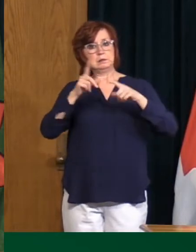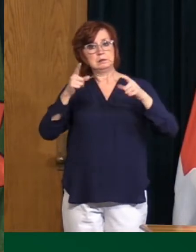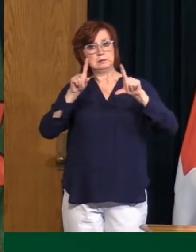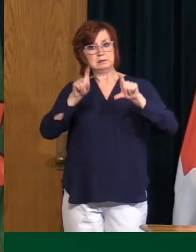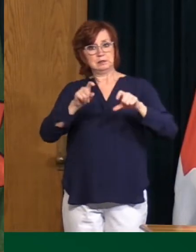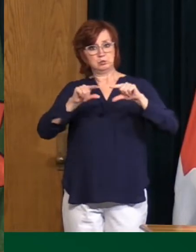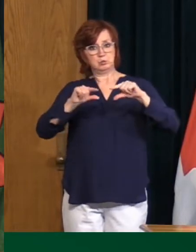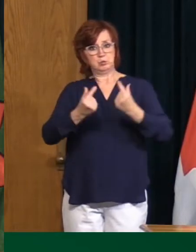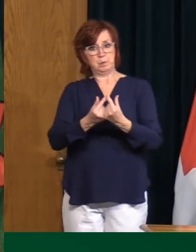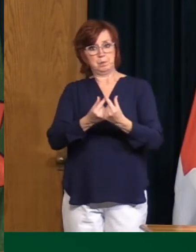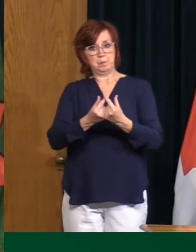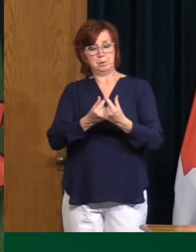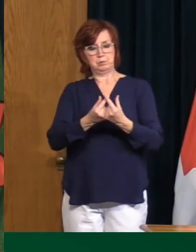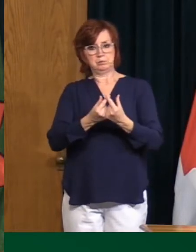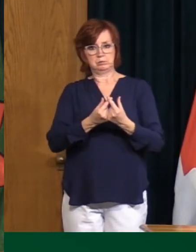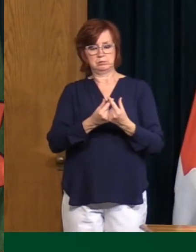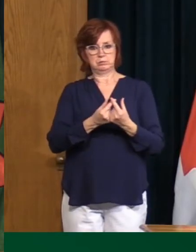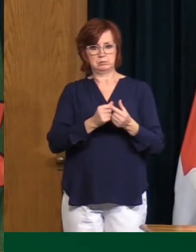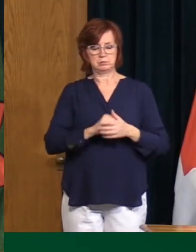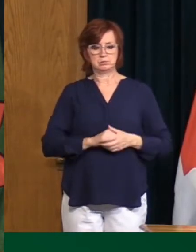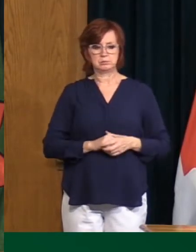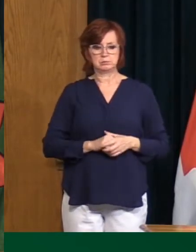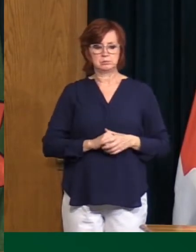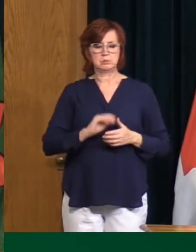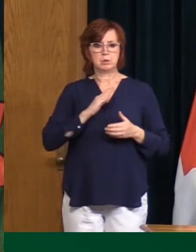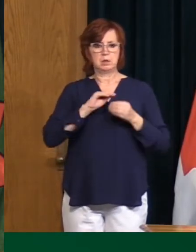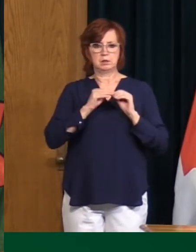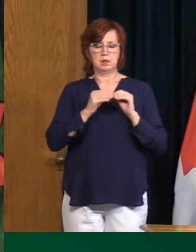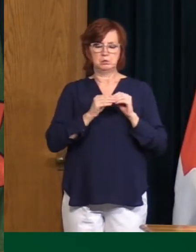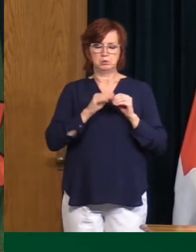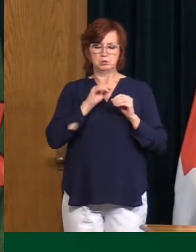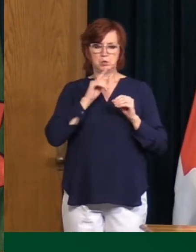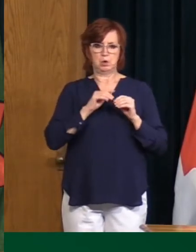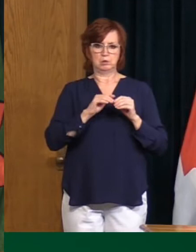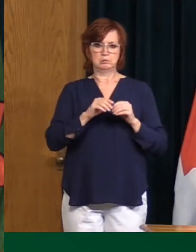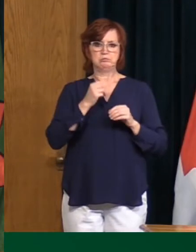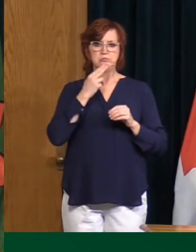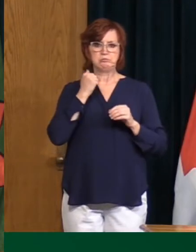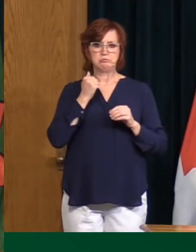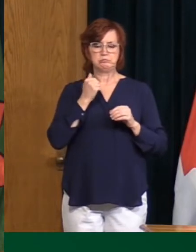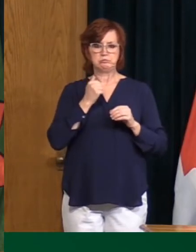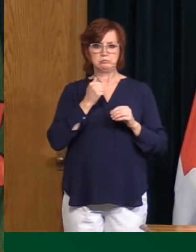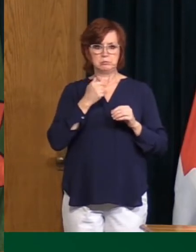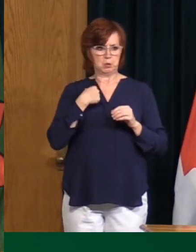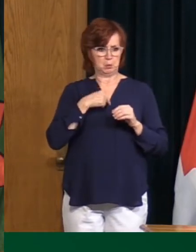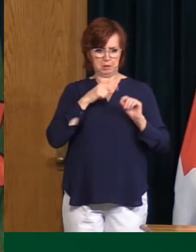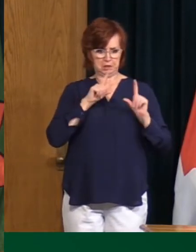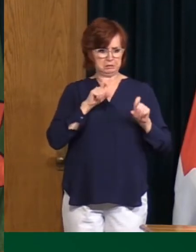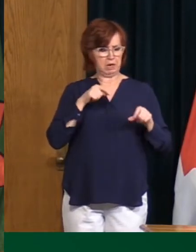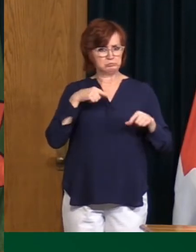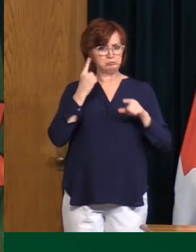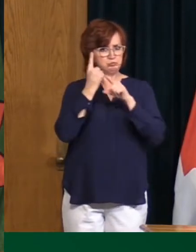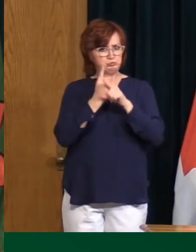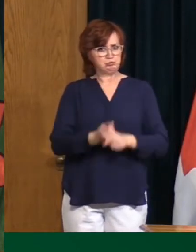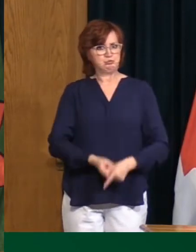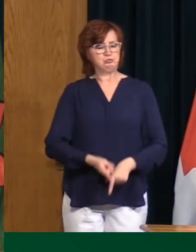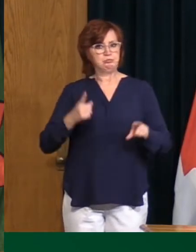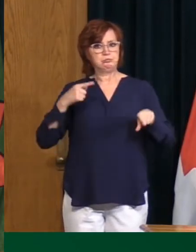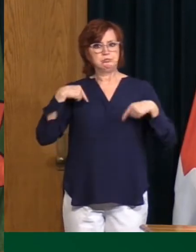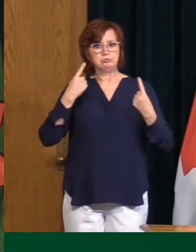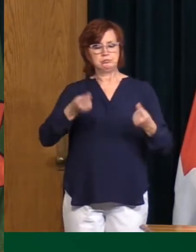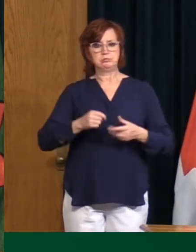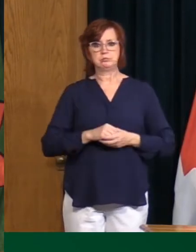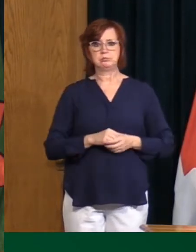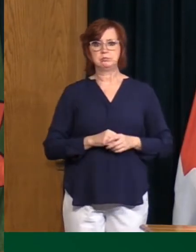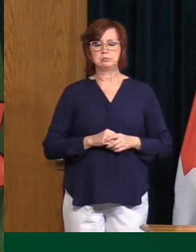before has a very low test positivity rate, which tells us that our testing is being done in the right ways. And we will be evaluating